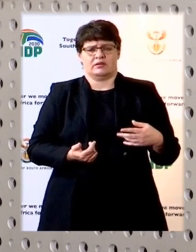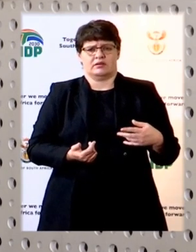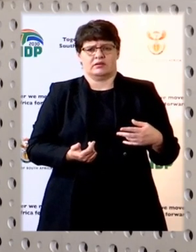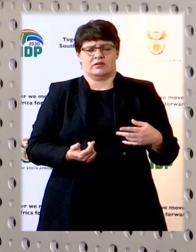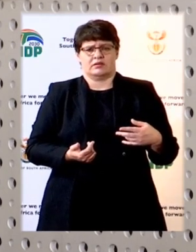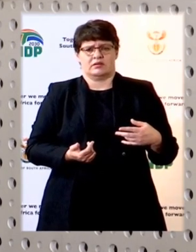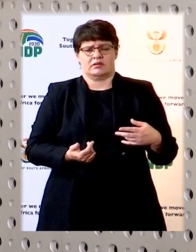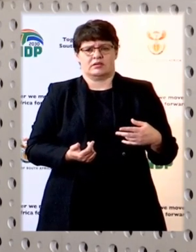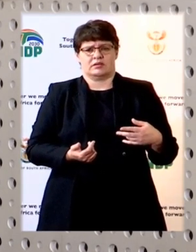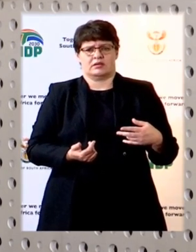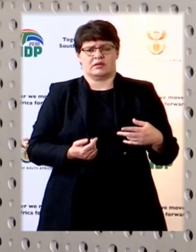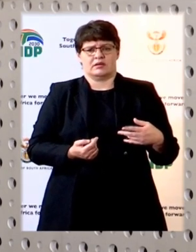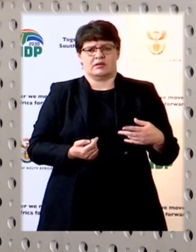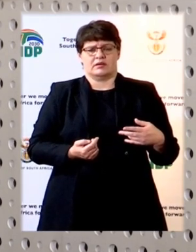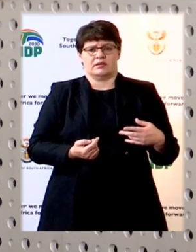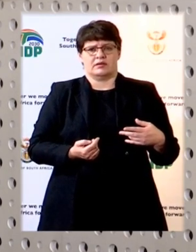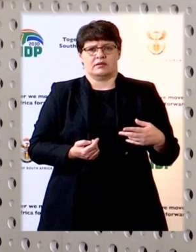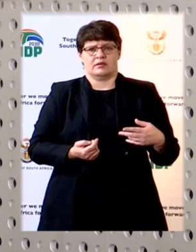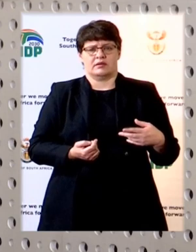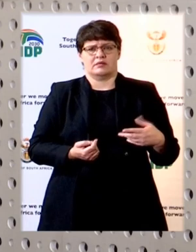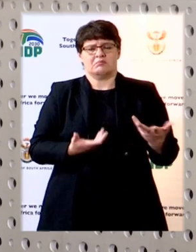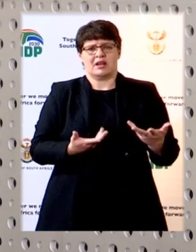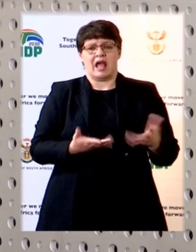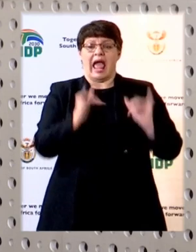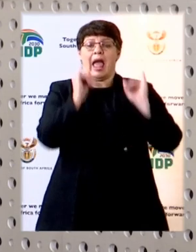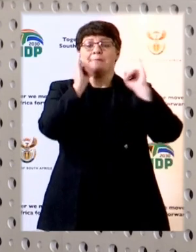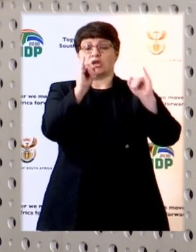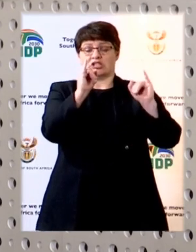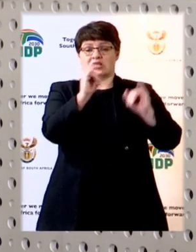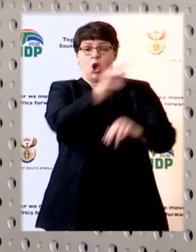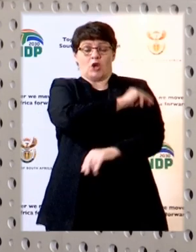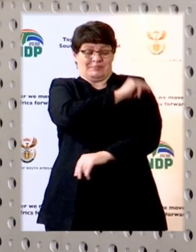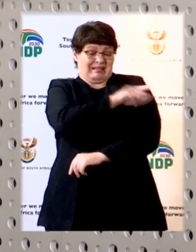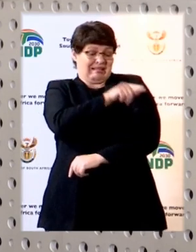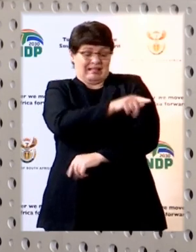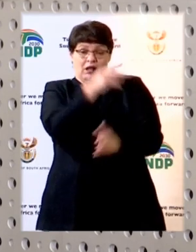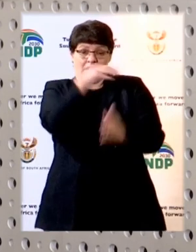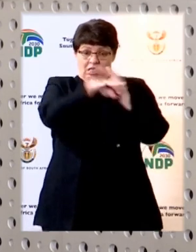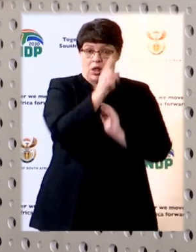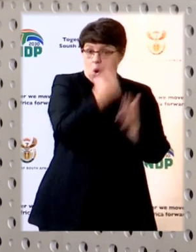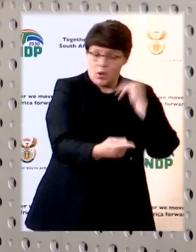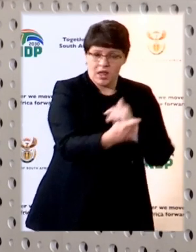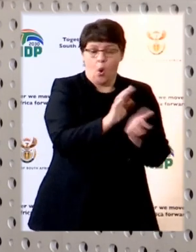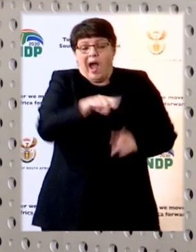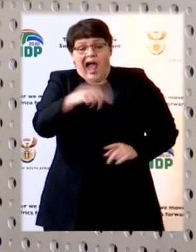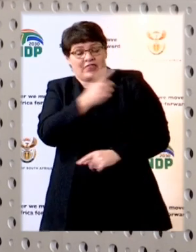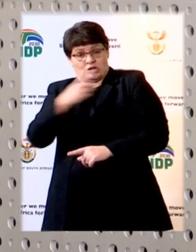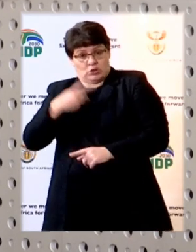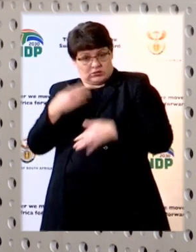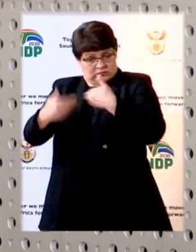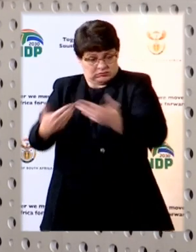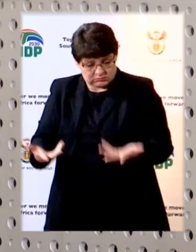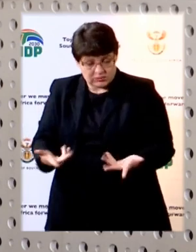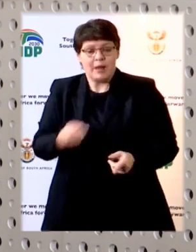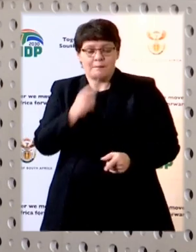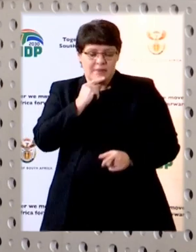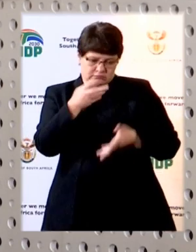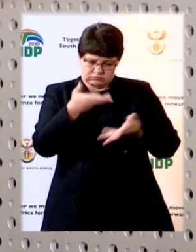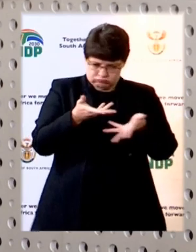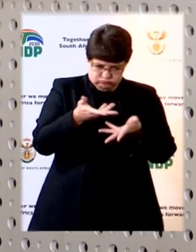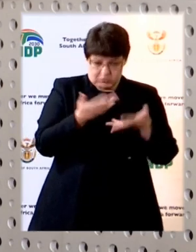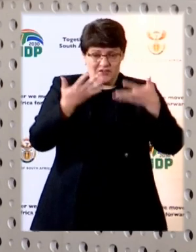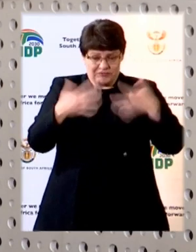have doctors other than those in the emergencies operating. Those will be processed and communication